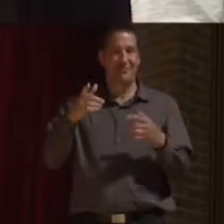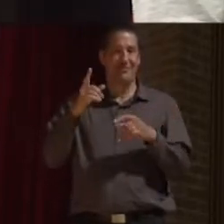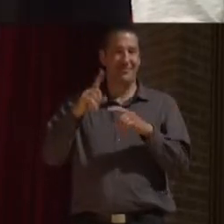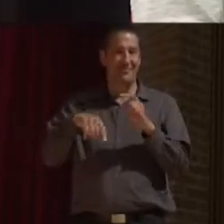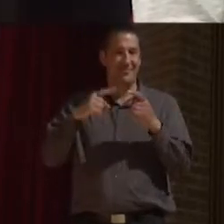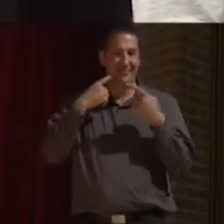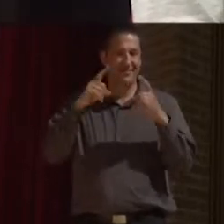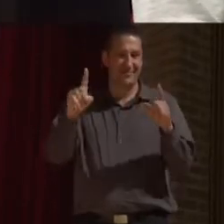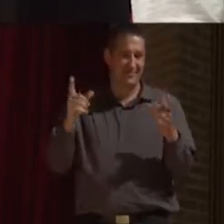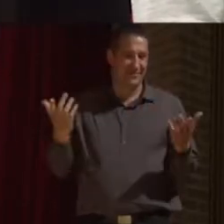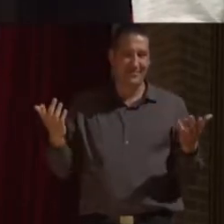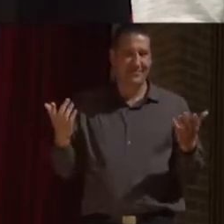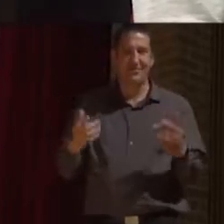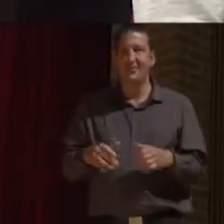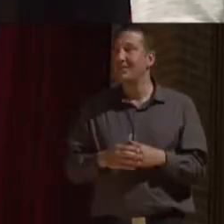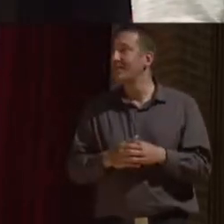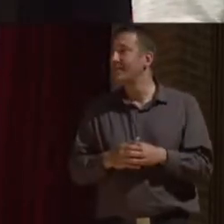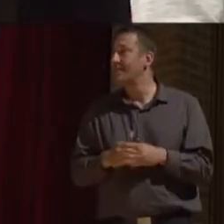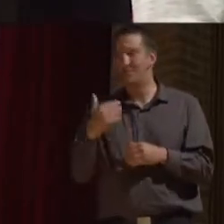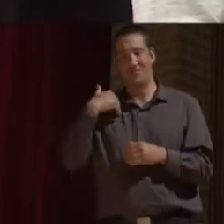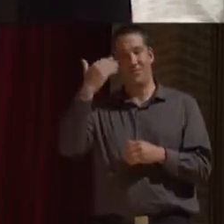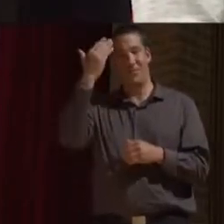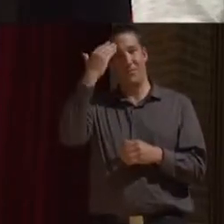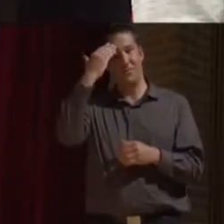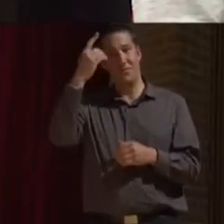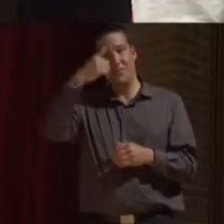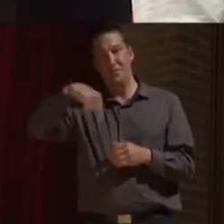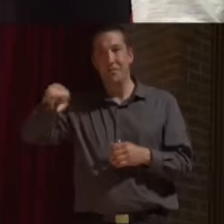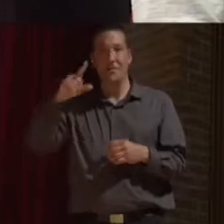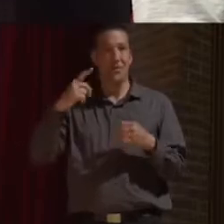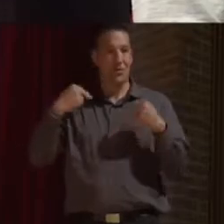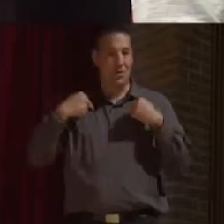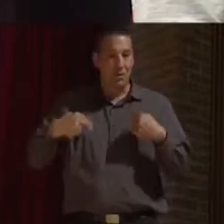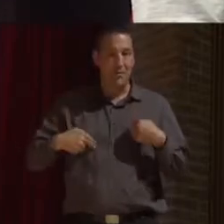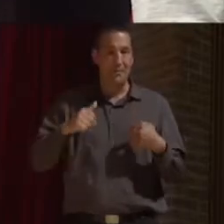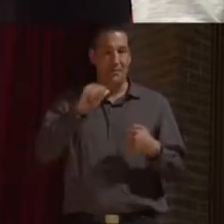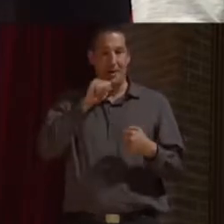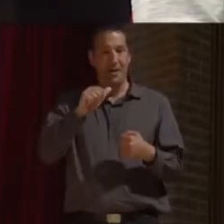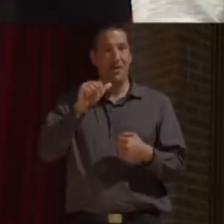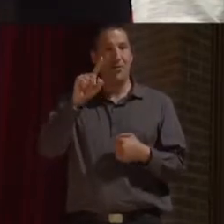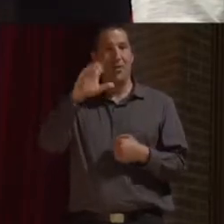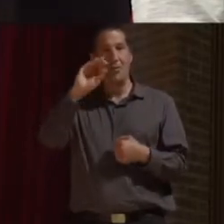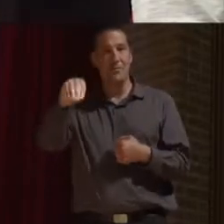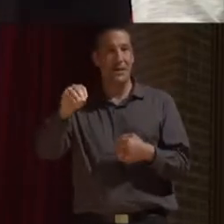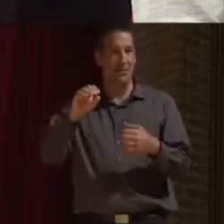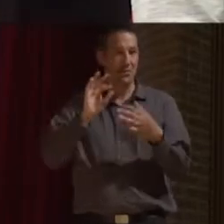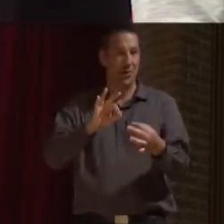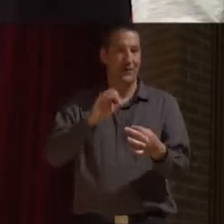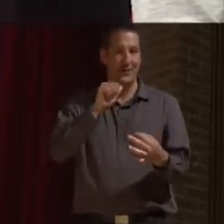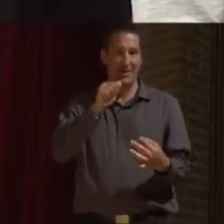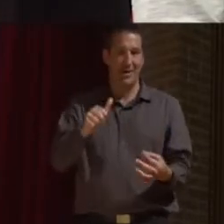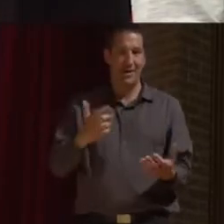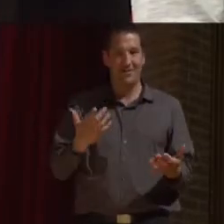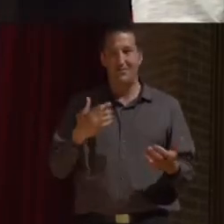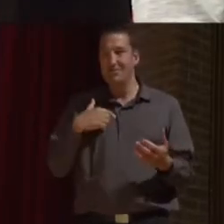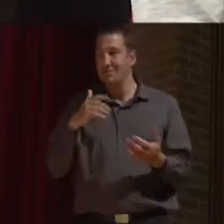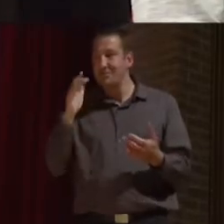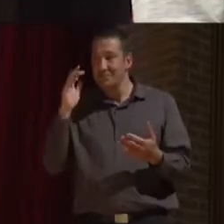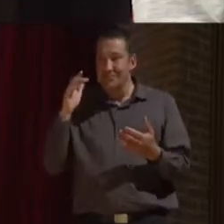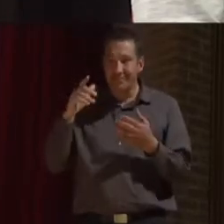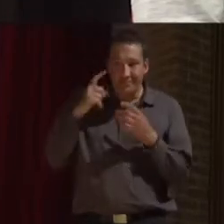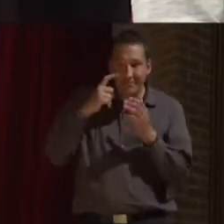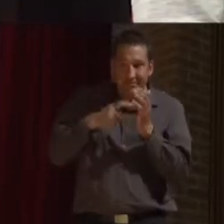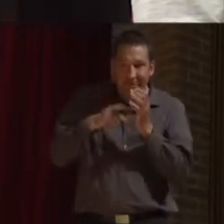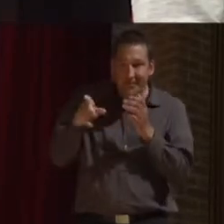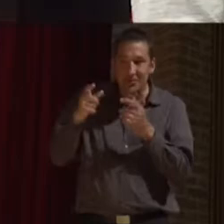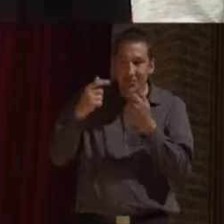second chance. Because we're all human, we all don't do things perfectly. You care about the person around you, you work hard, you try